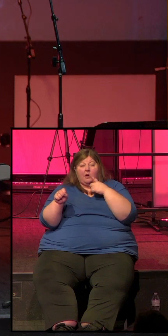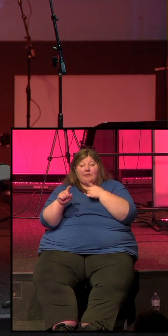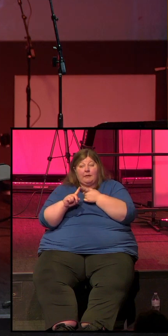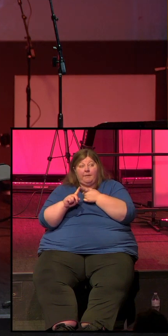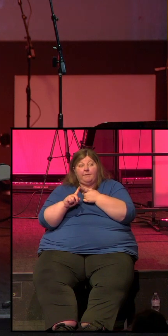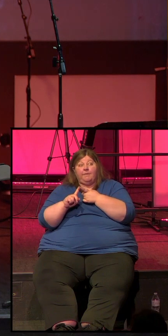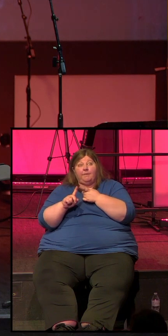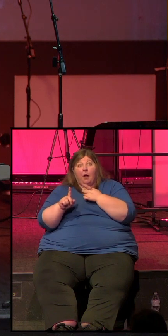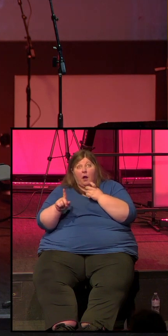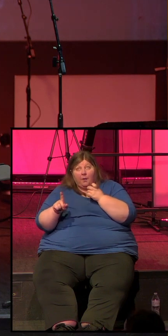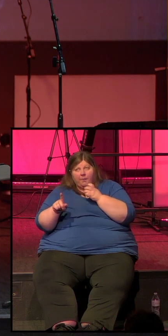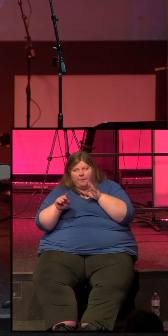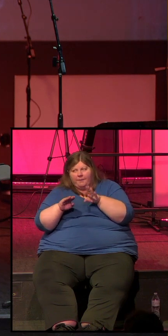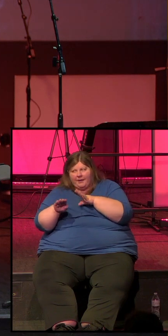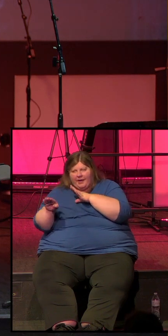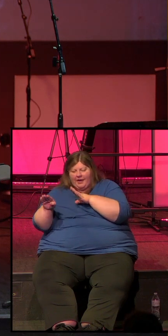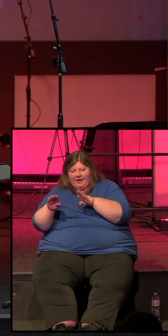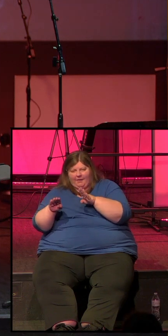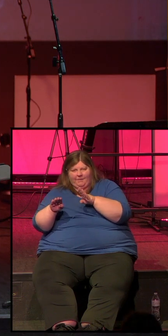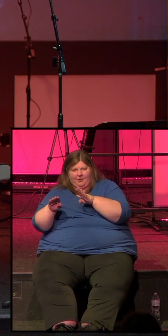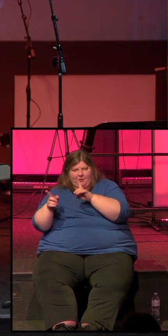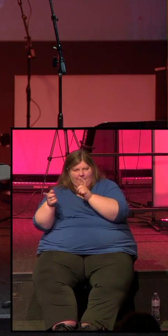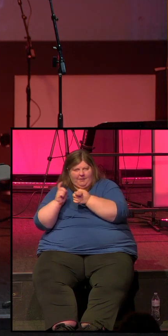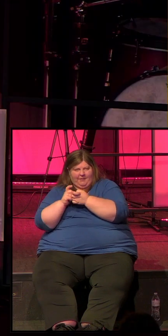behavioral modification program.